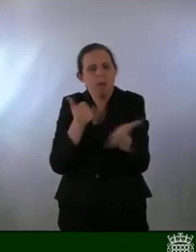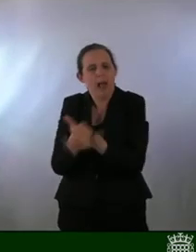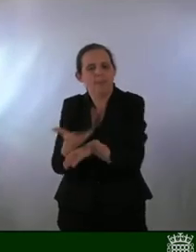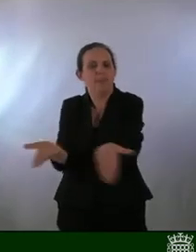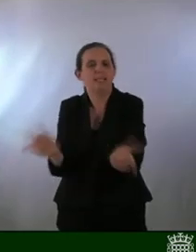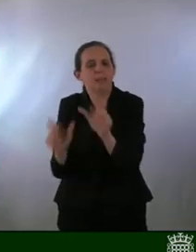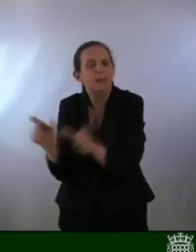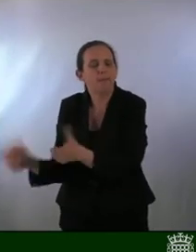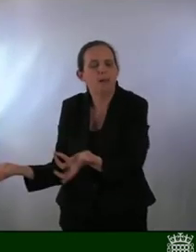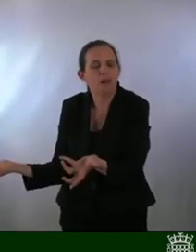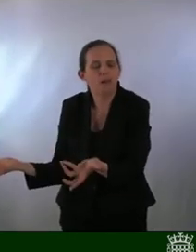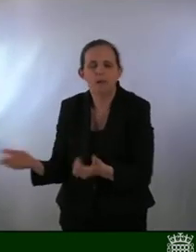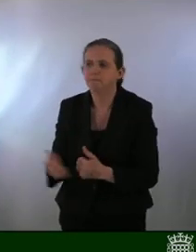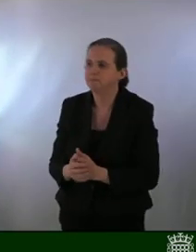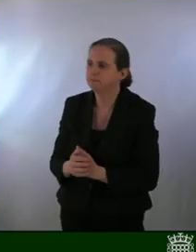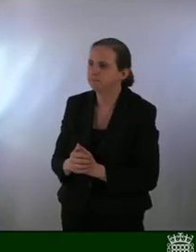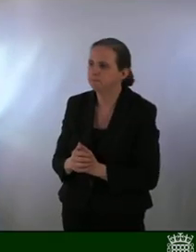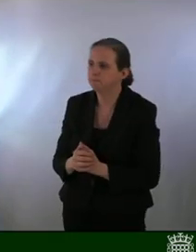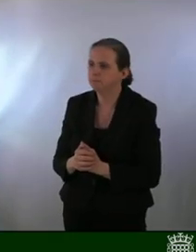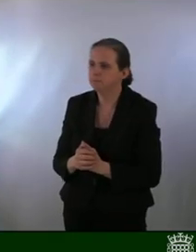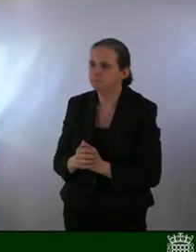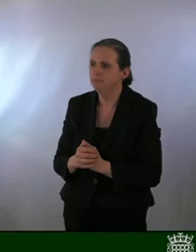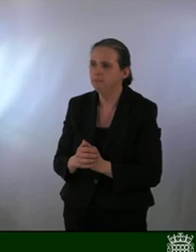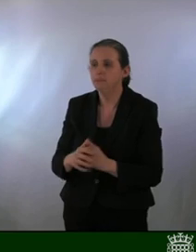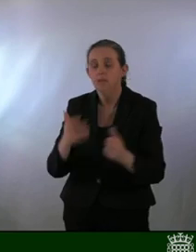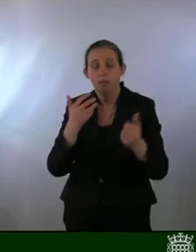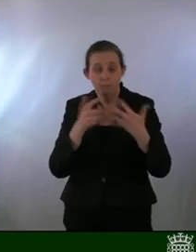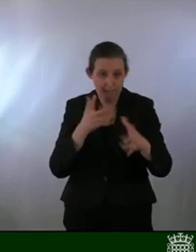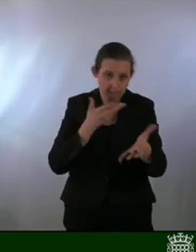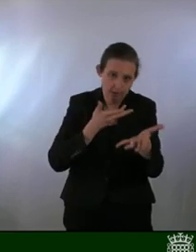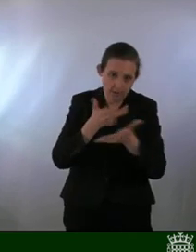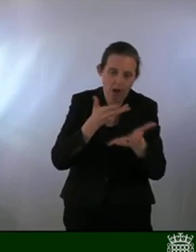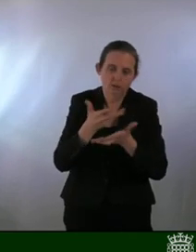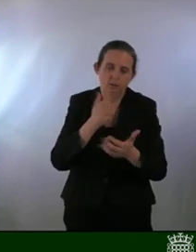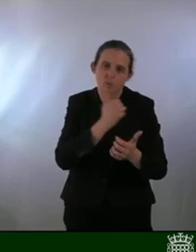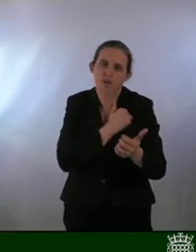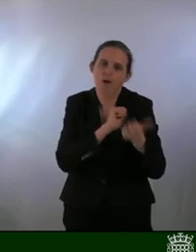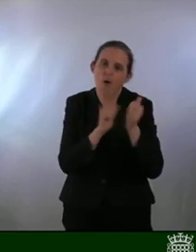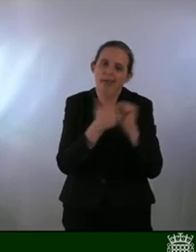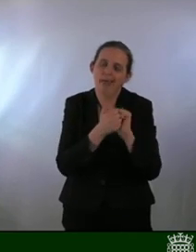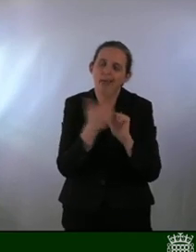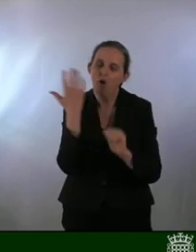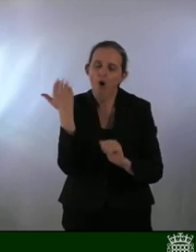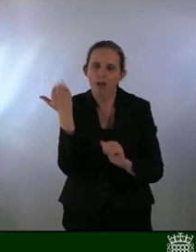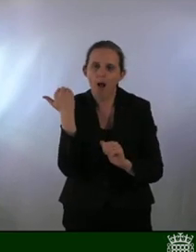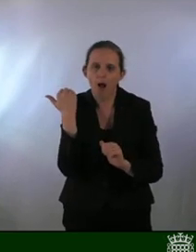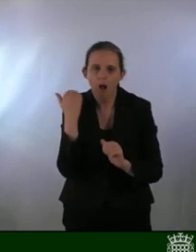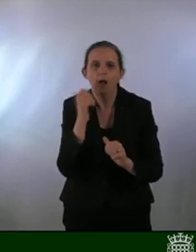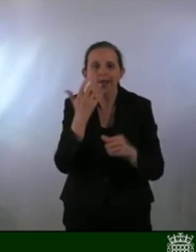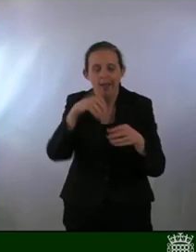with the Honourable Gentleman, the Shadow Health Secretary, earlier today, and the package of measures in the